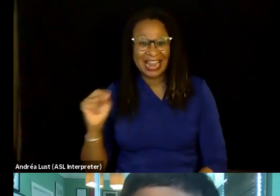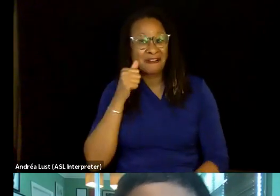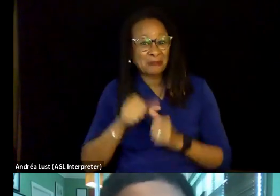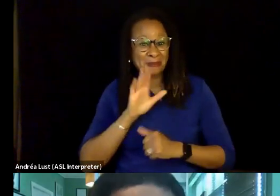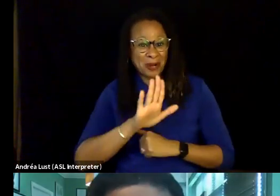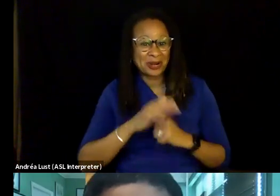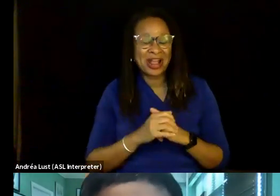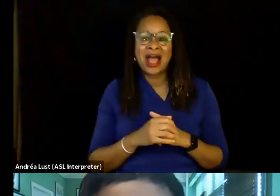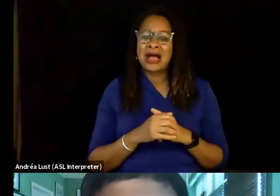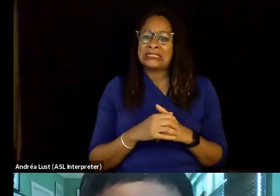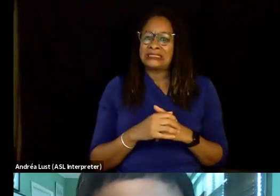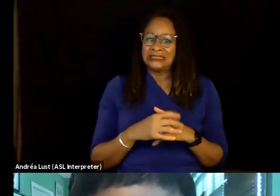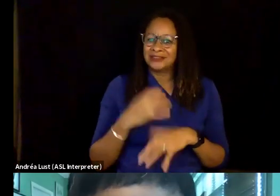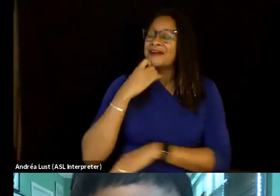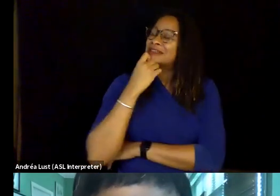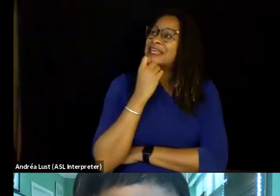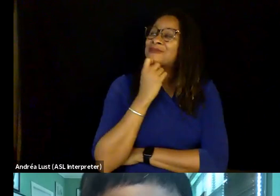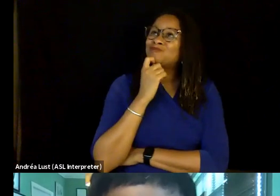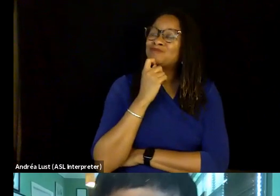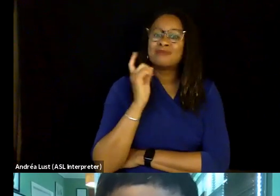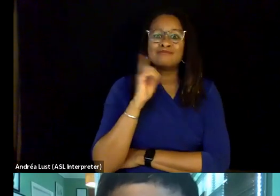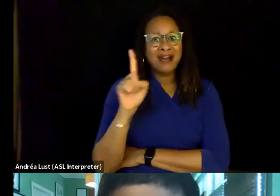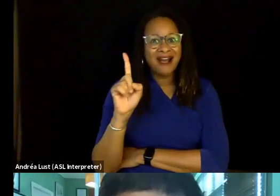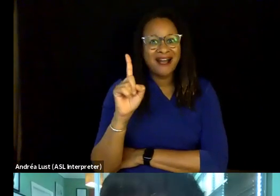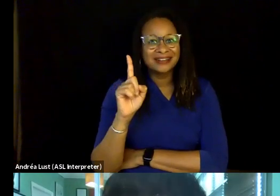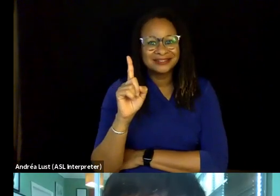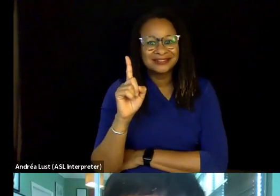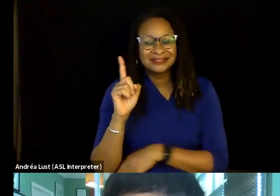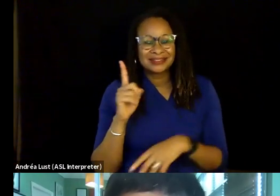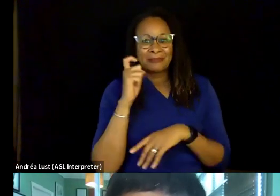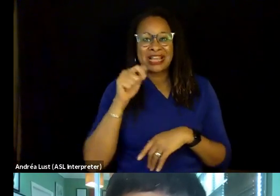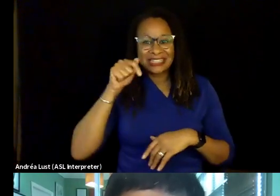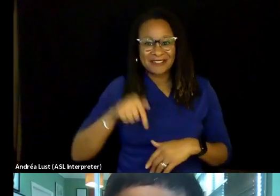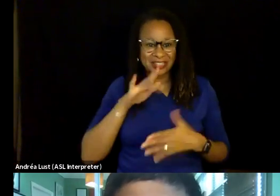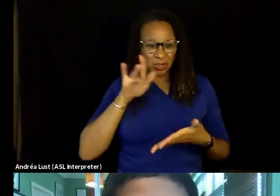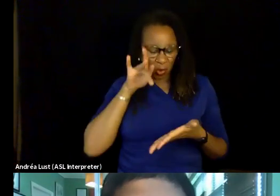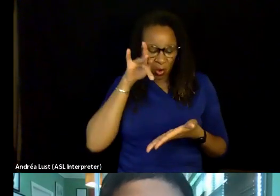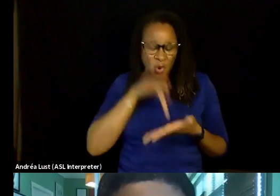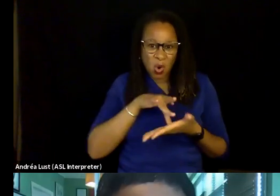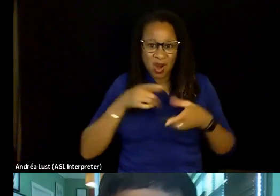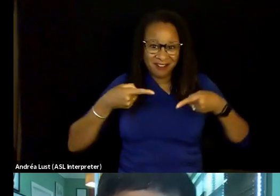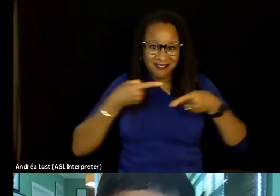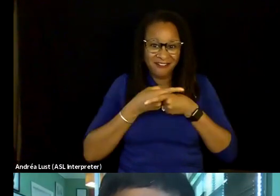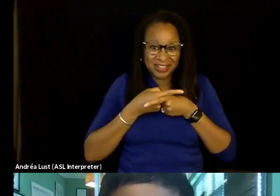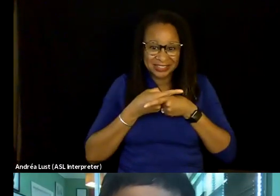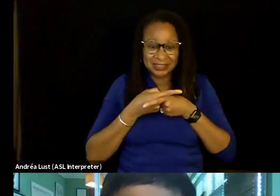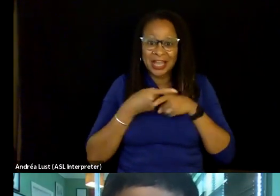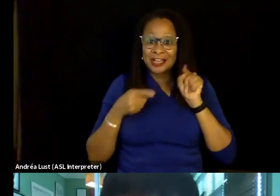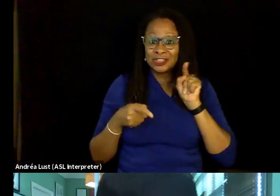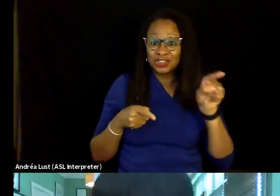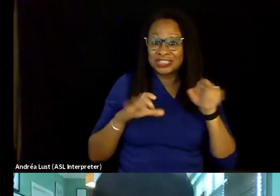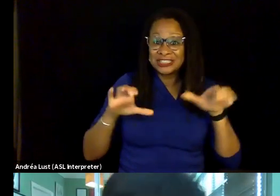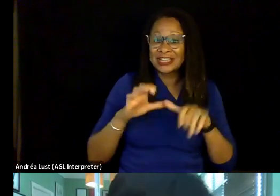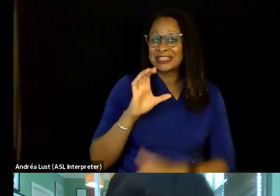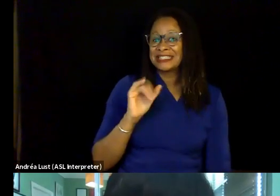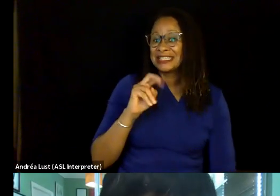and at that point I was like, but it was because of this core conflict, which is she does cinema